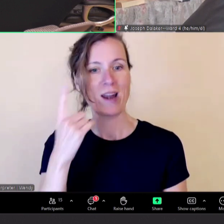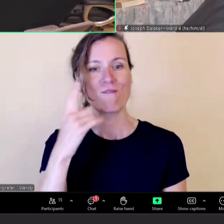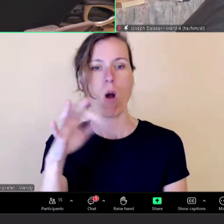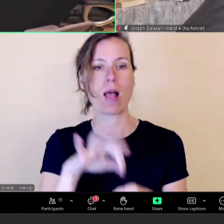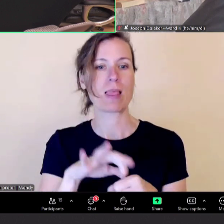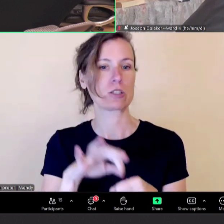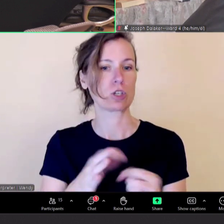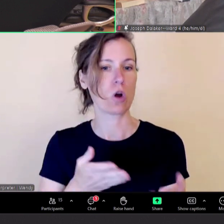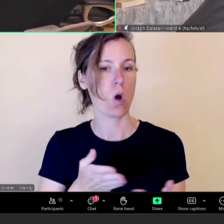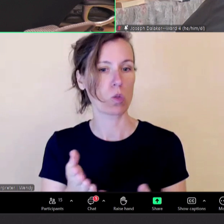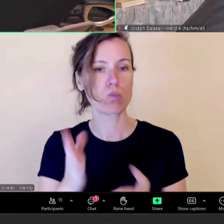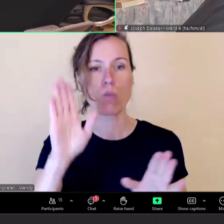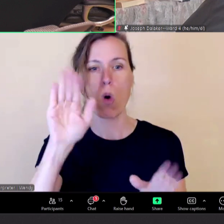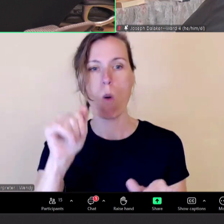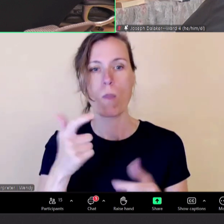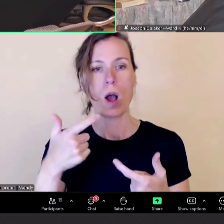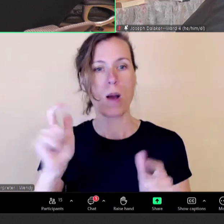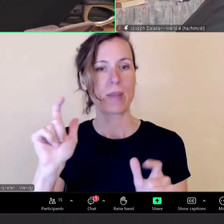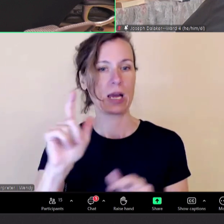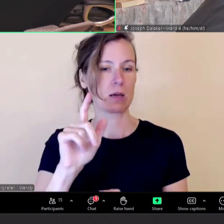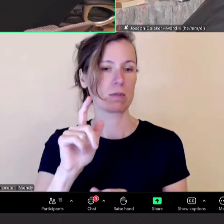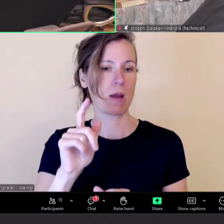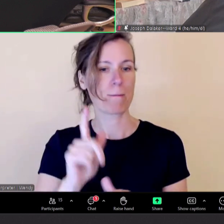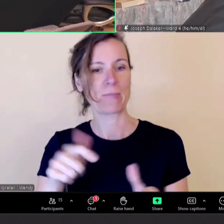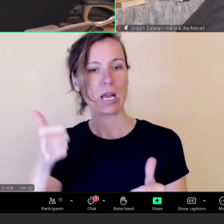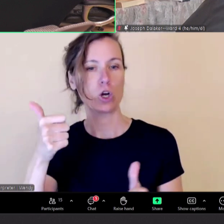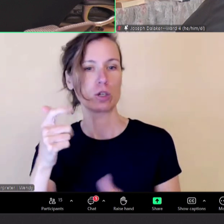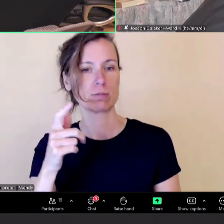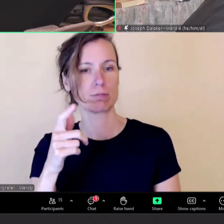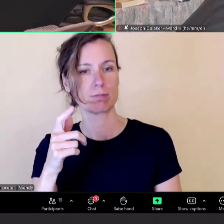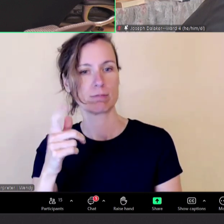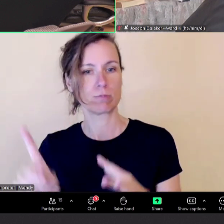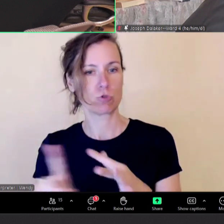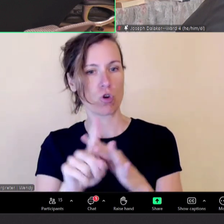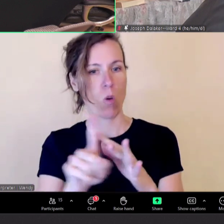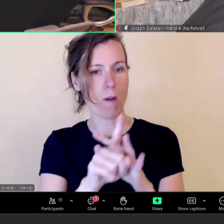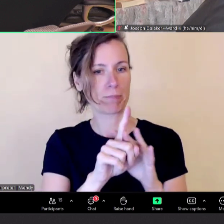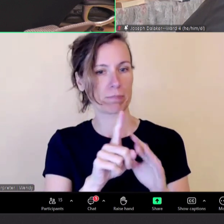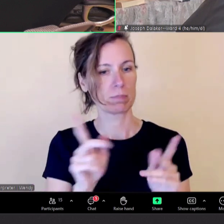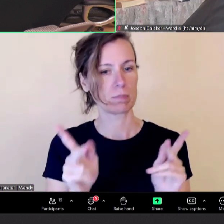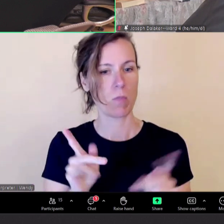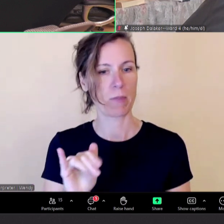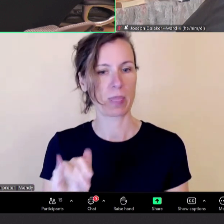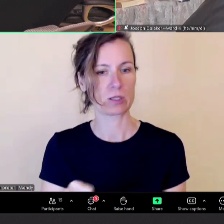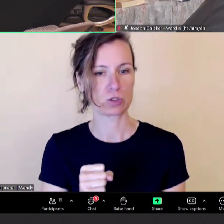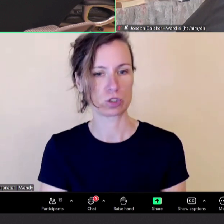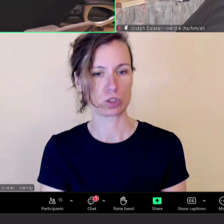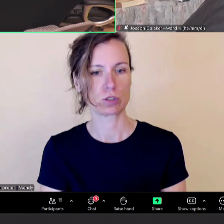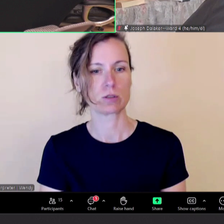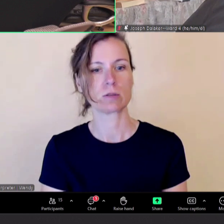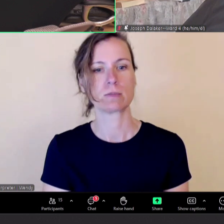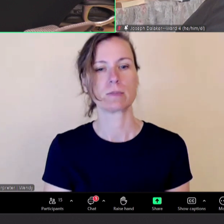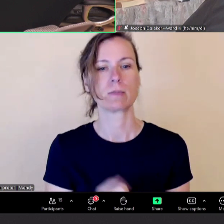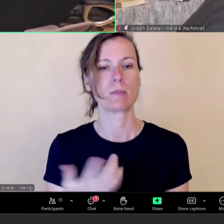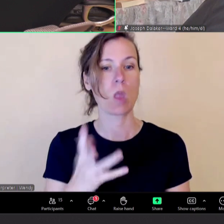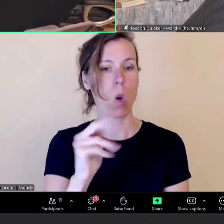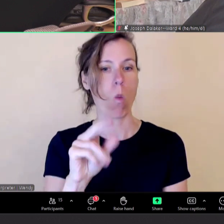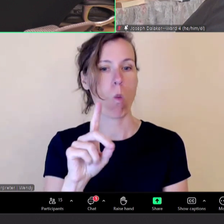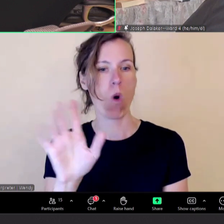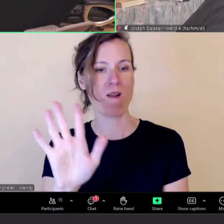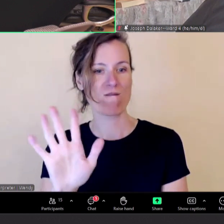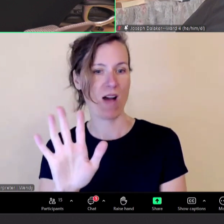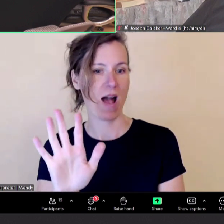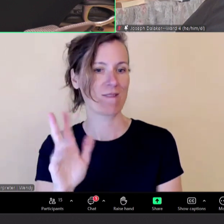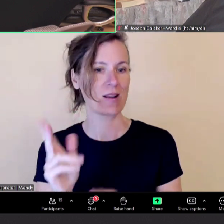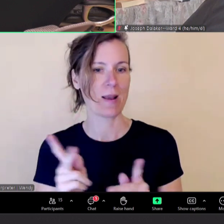year, right? That's been one thing with Ward 5, is just, people see us as a, come and go spot,